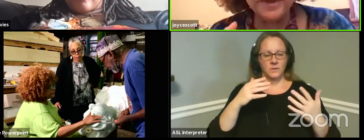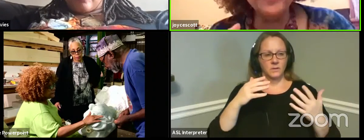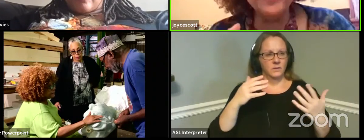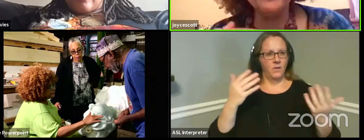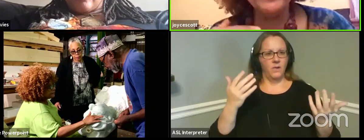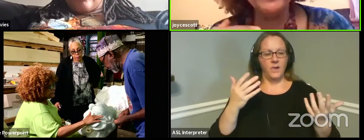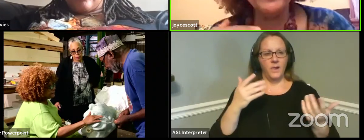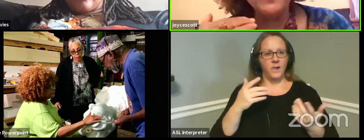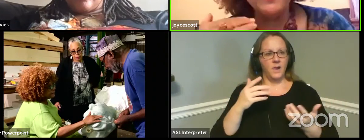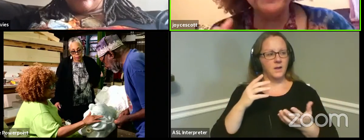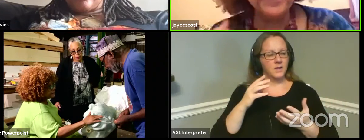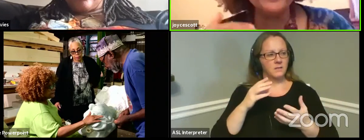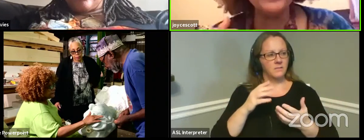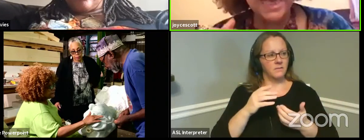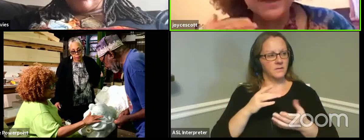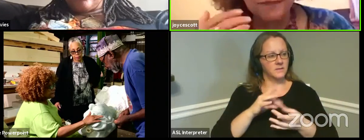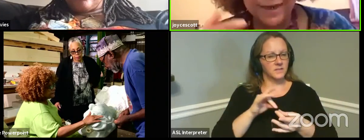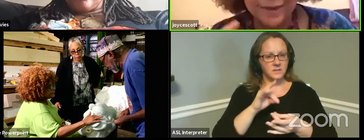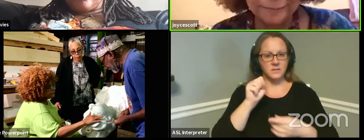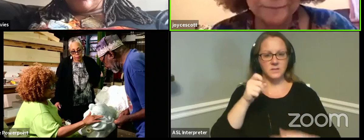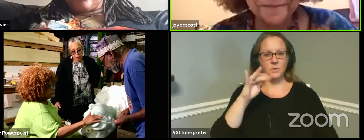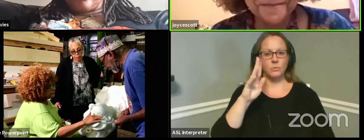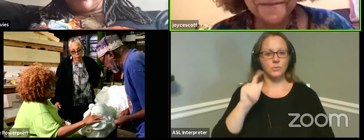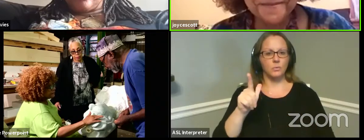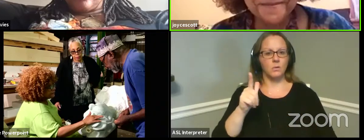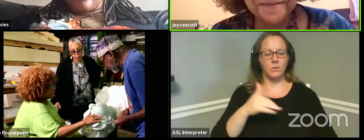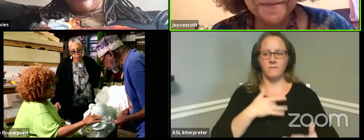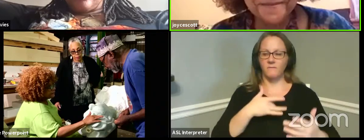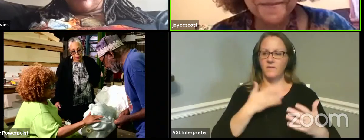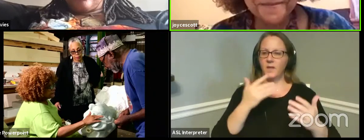It's spiritually elevating.